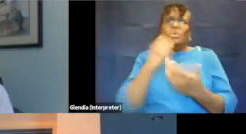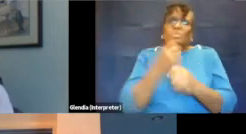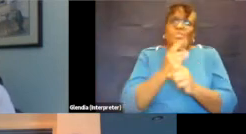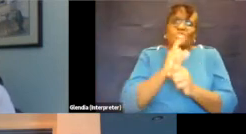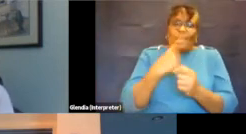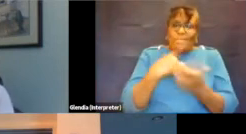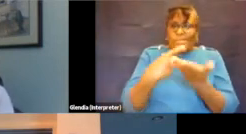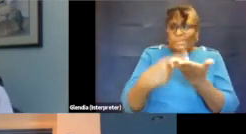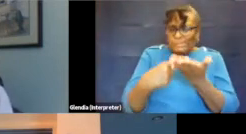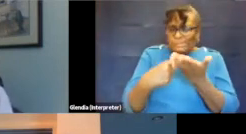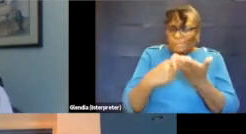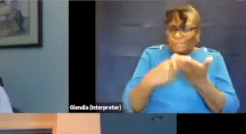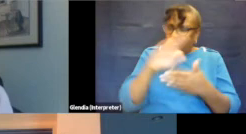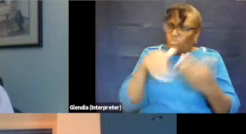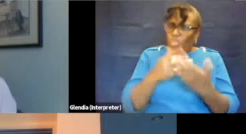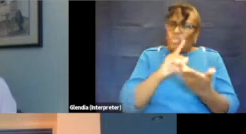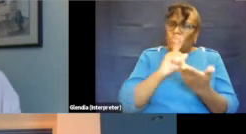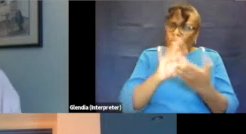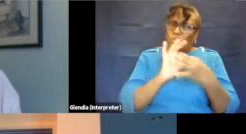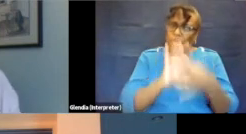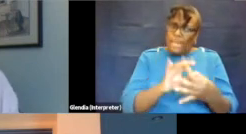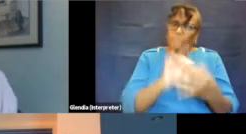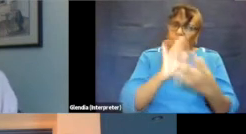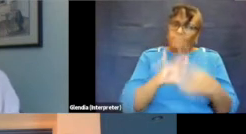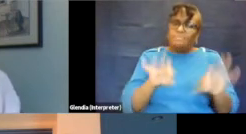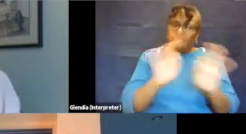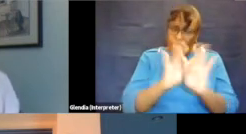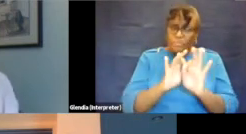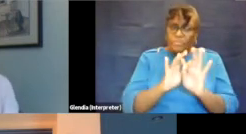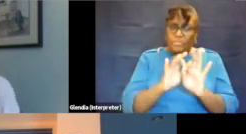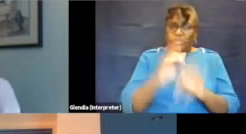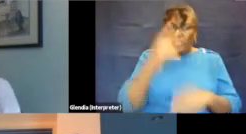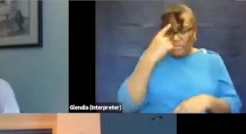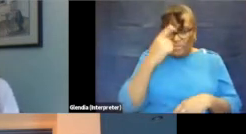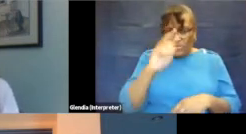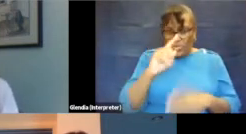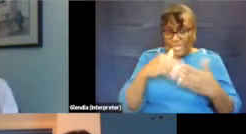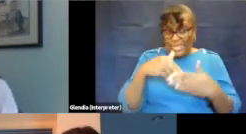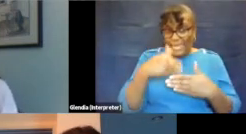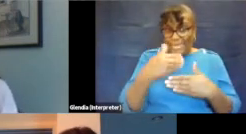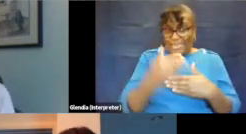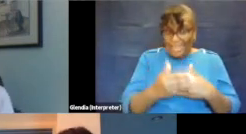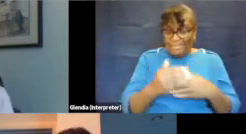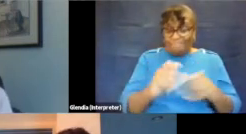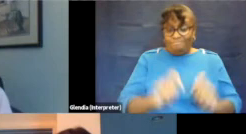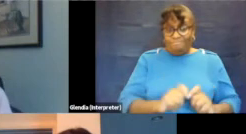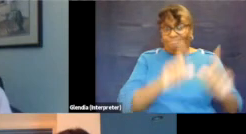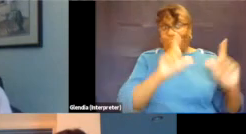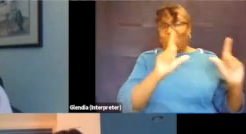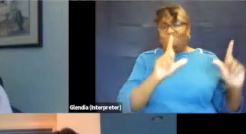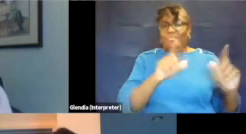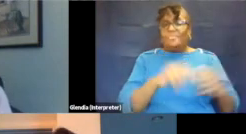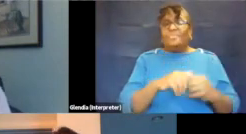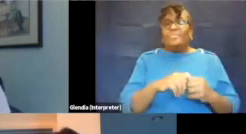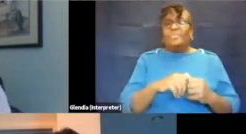all relevant. For the next slide, the last one would